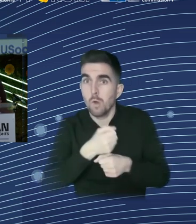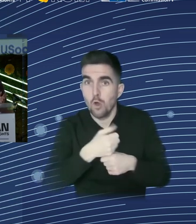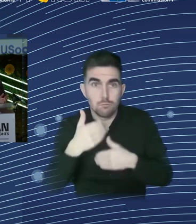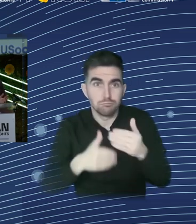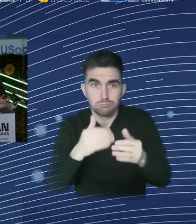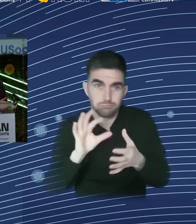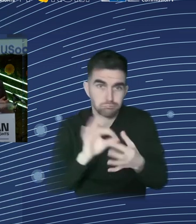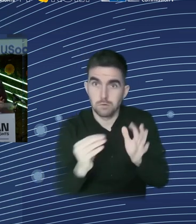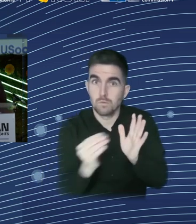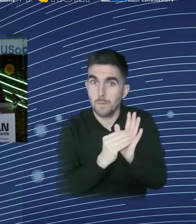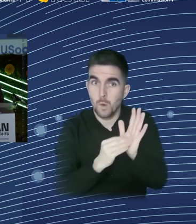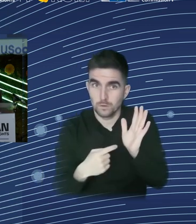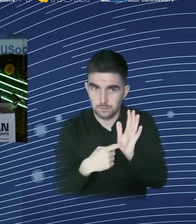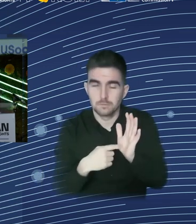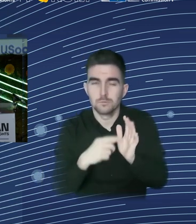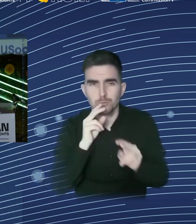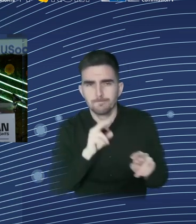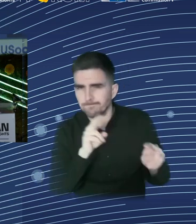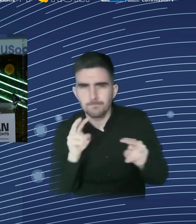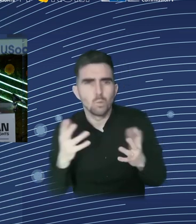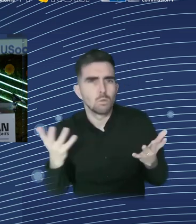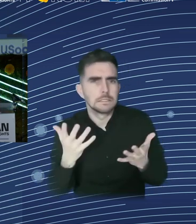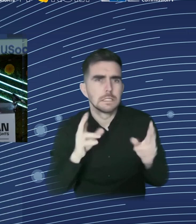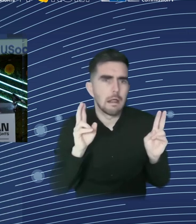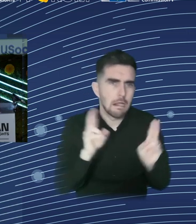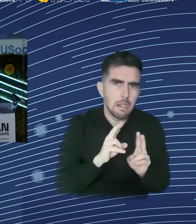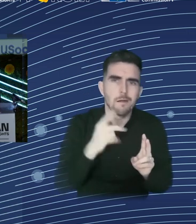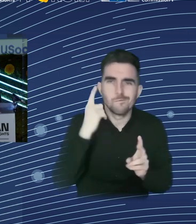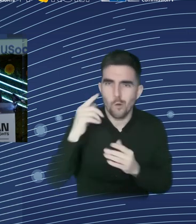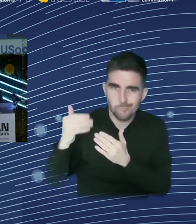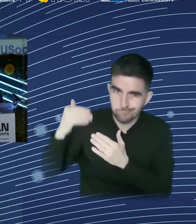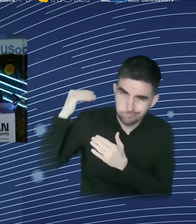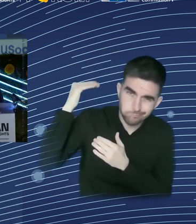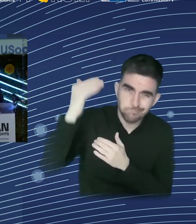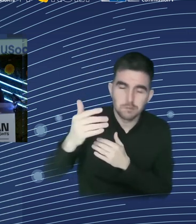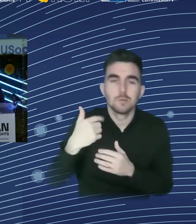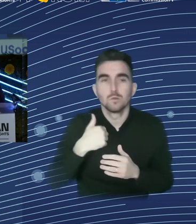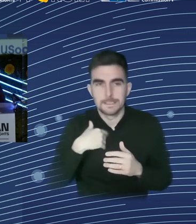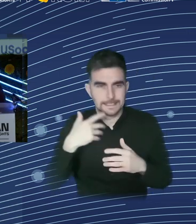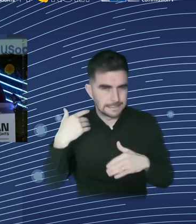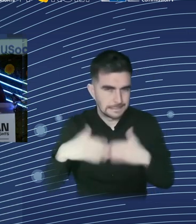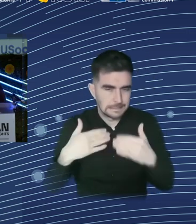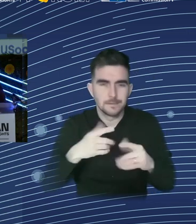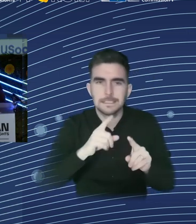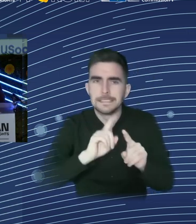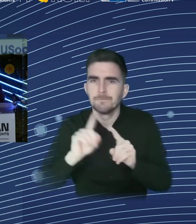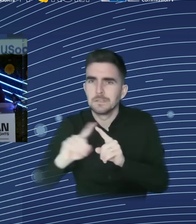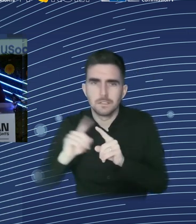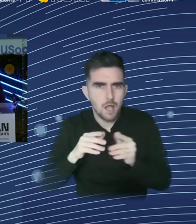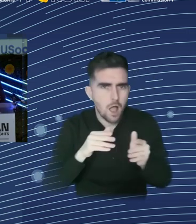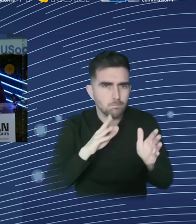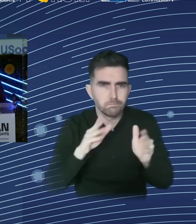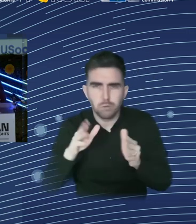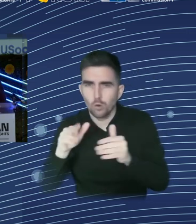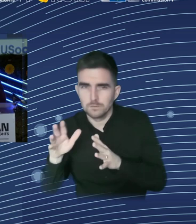the European Labor Authority, as well as from our DG ECFIN, the Business and Consumer Survey, and